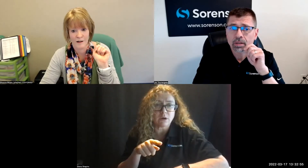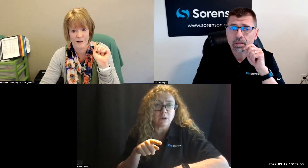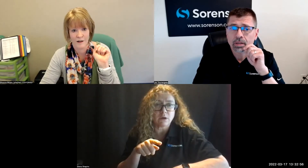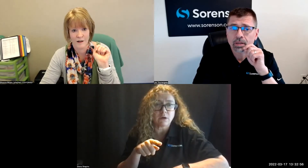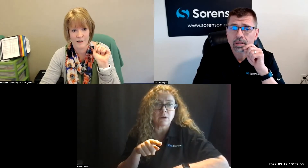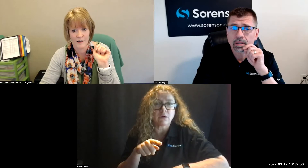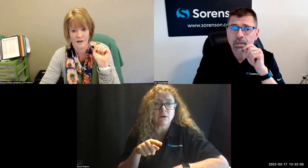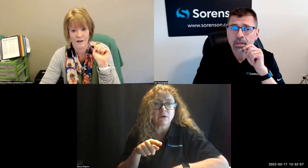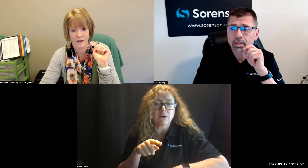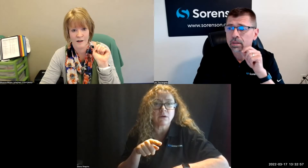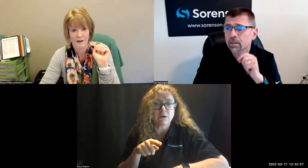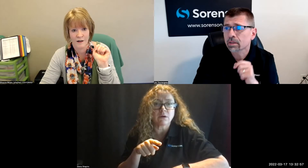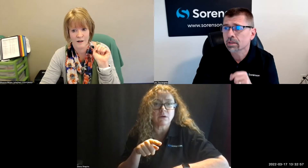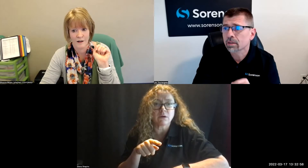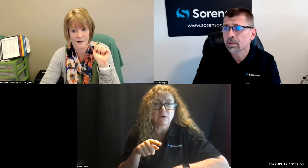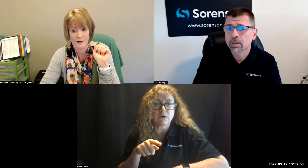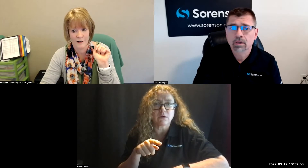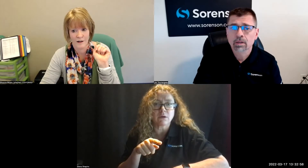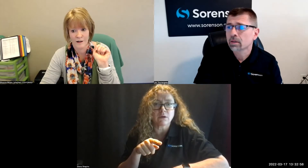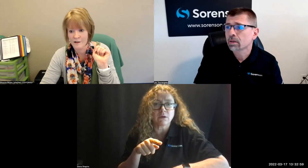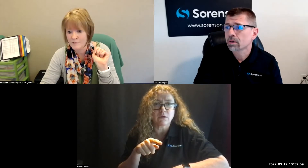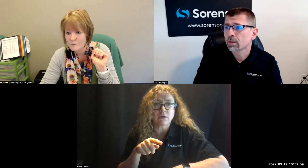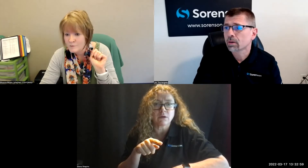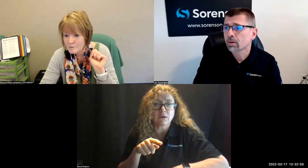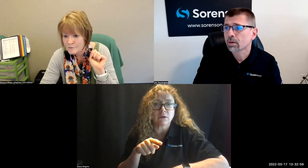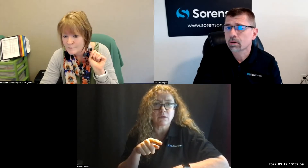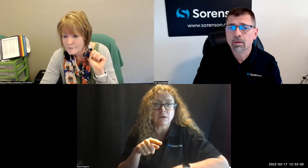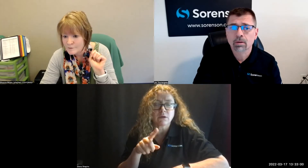Elena says, I have our PowerPoint.